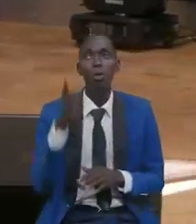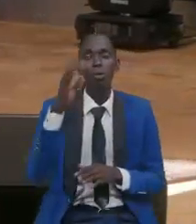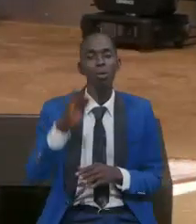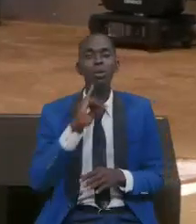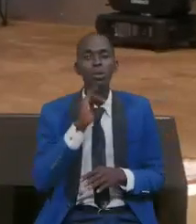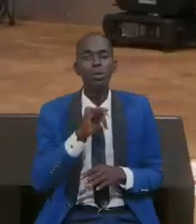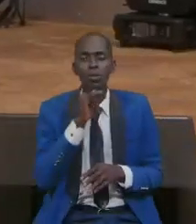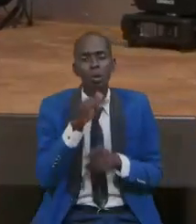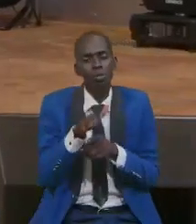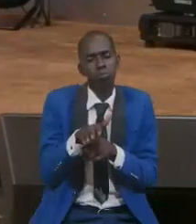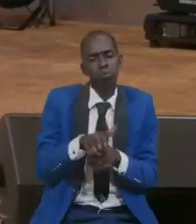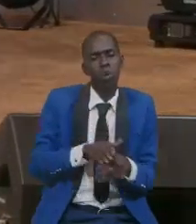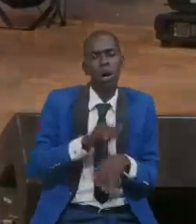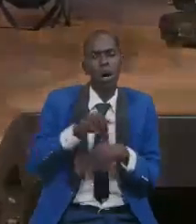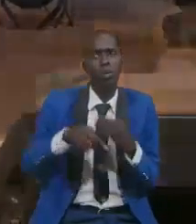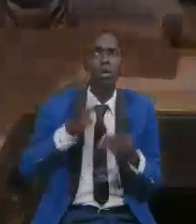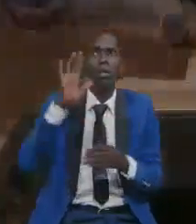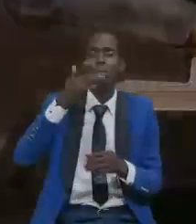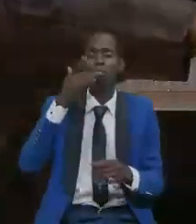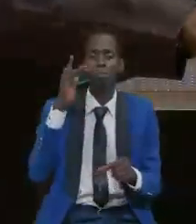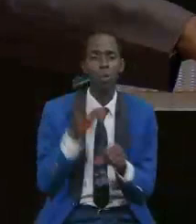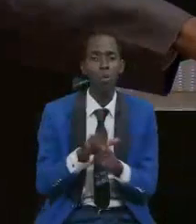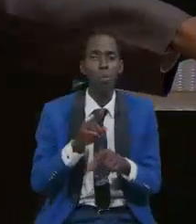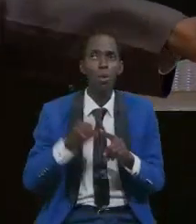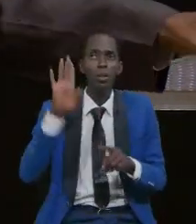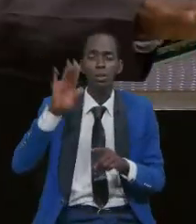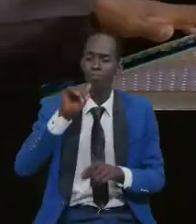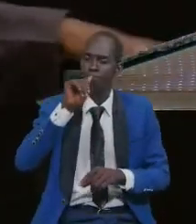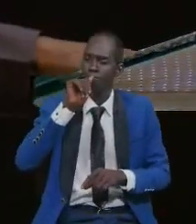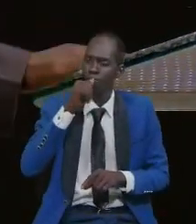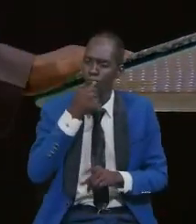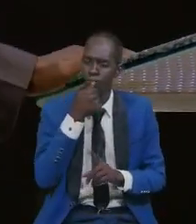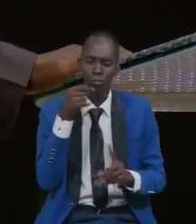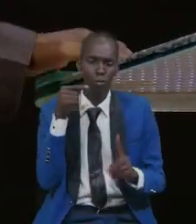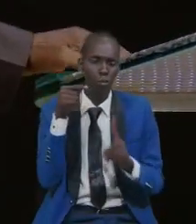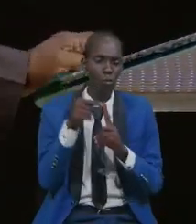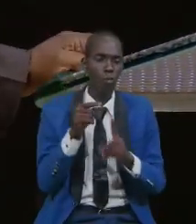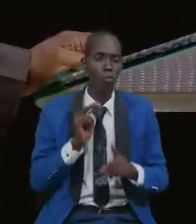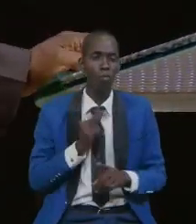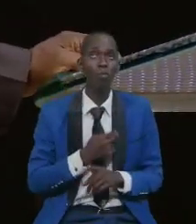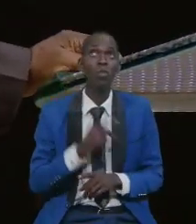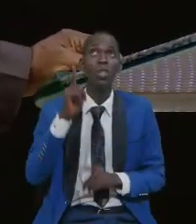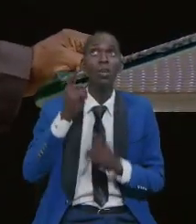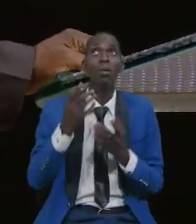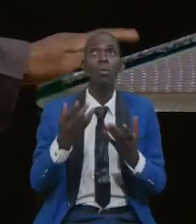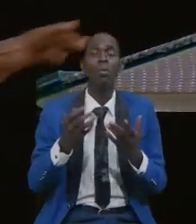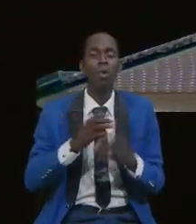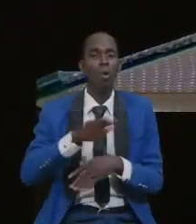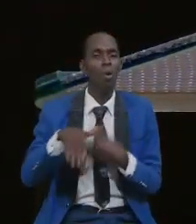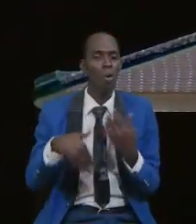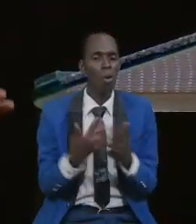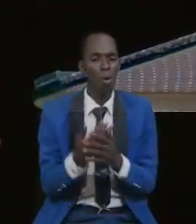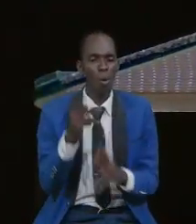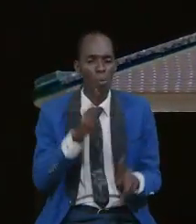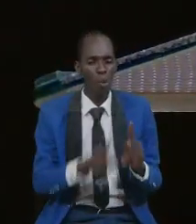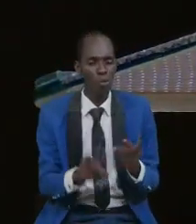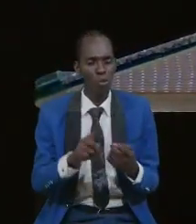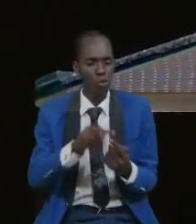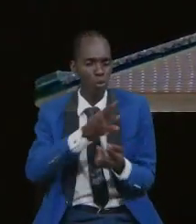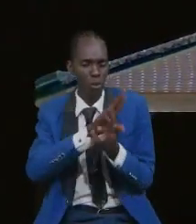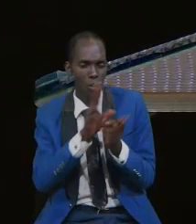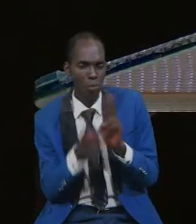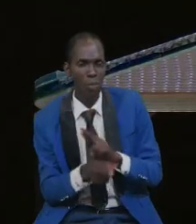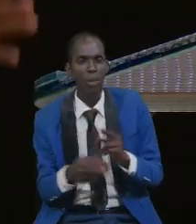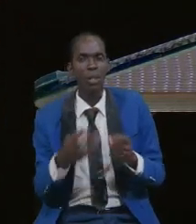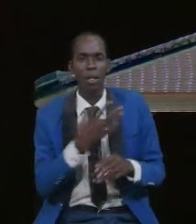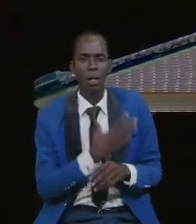his promise, but is long-suffering towards us. He wants all men to come to repentance and faith in